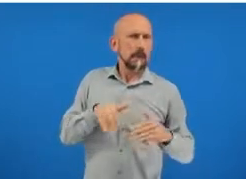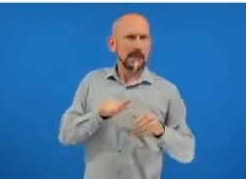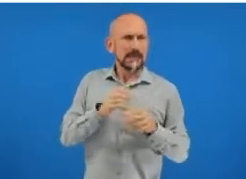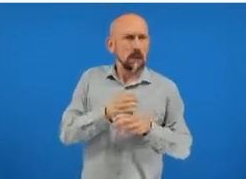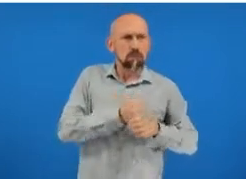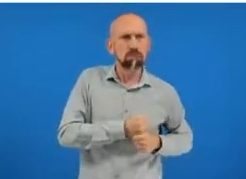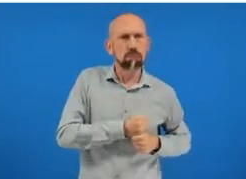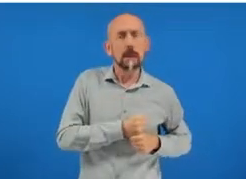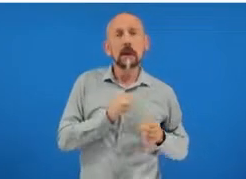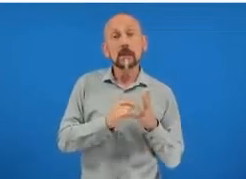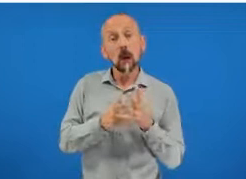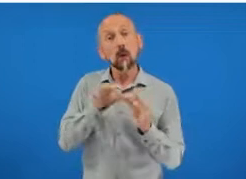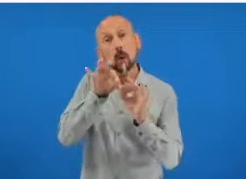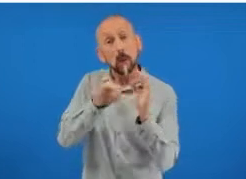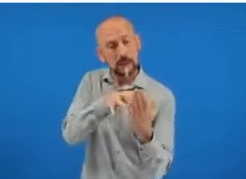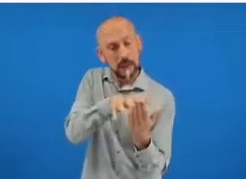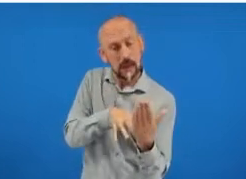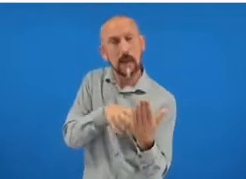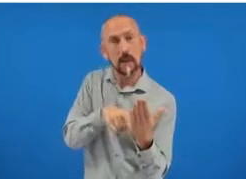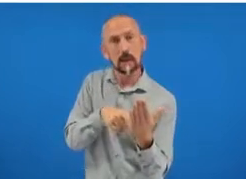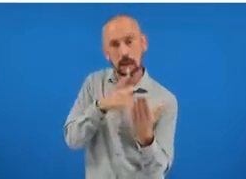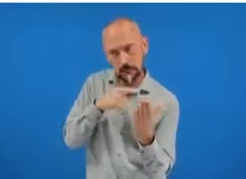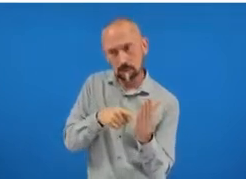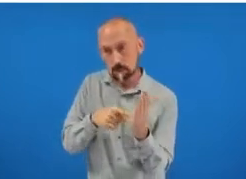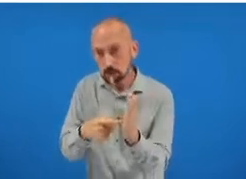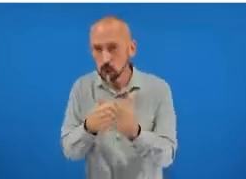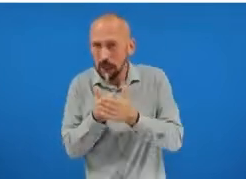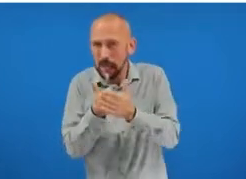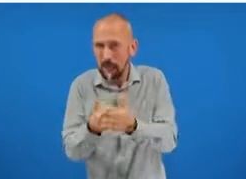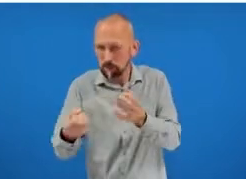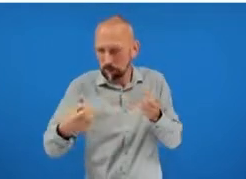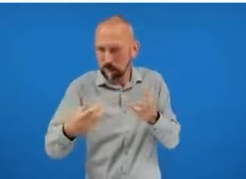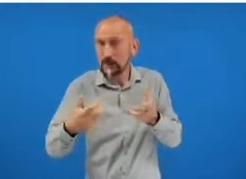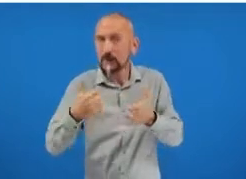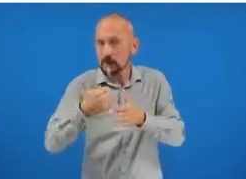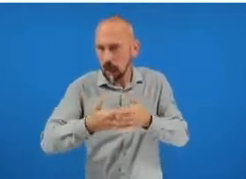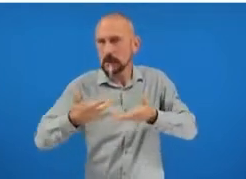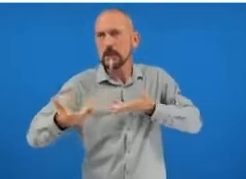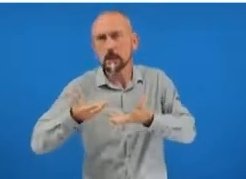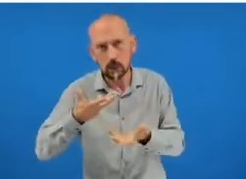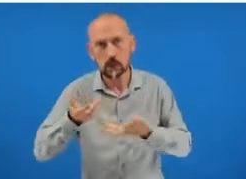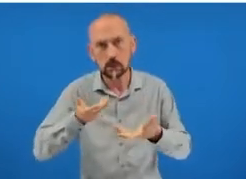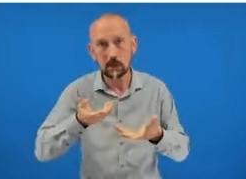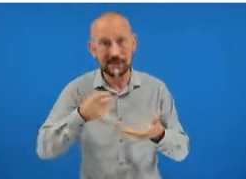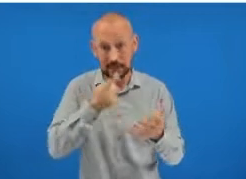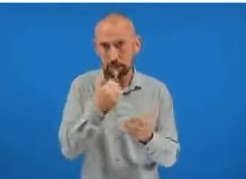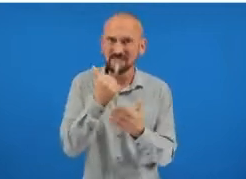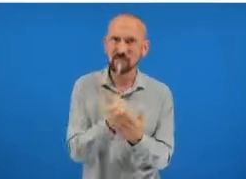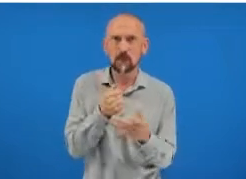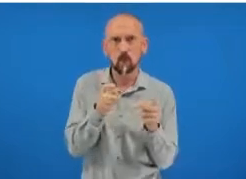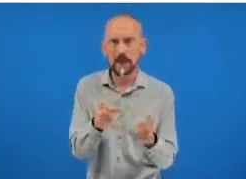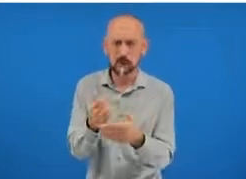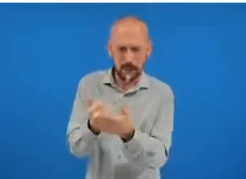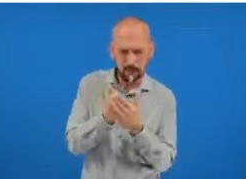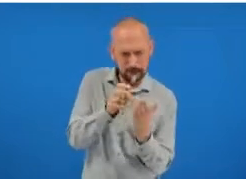used collaboratively to prompt discussion can be a great way to map out the problem together and make sure we're not missing